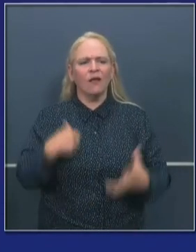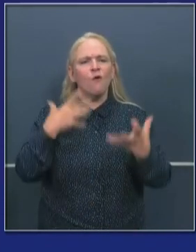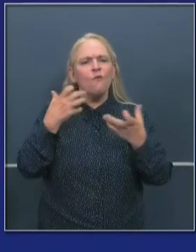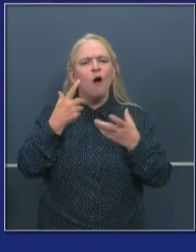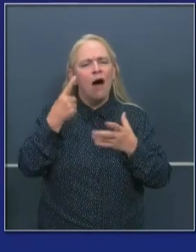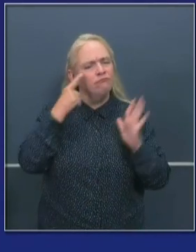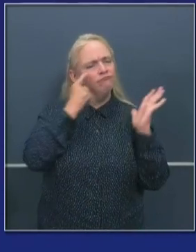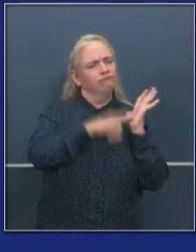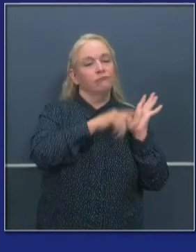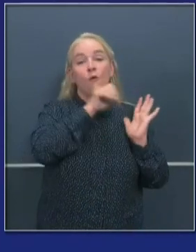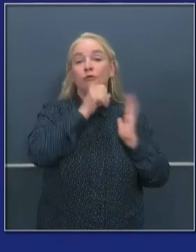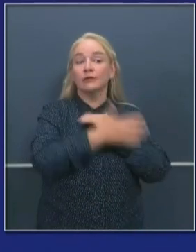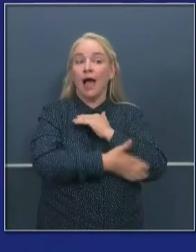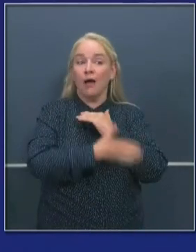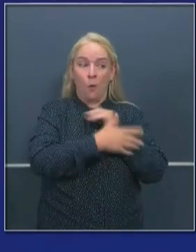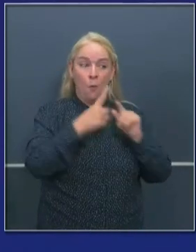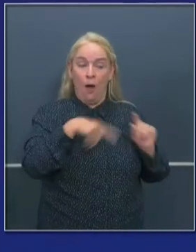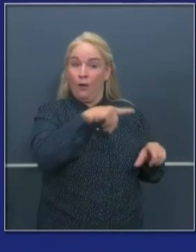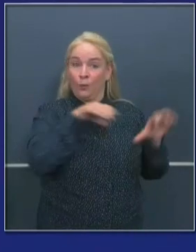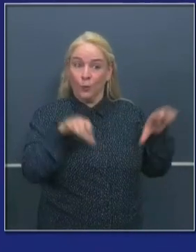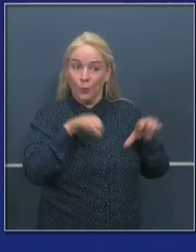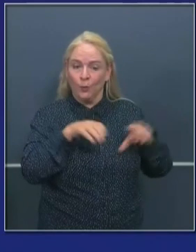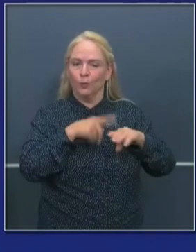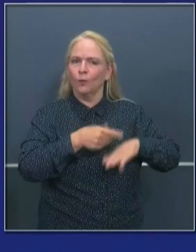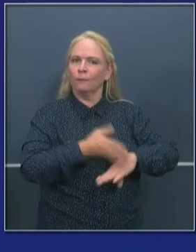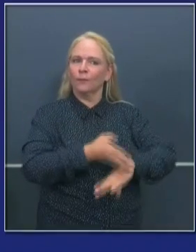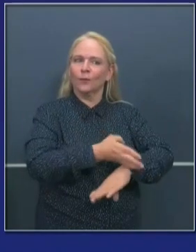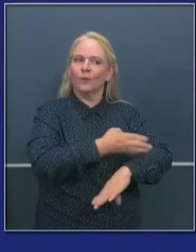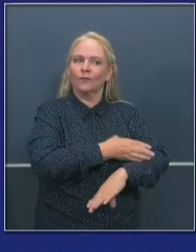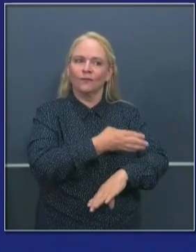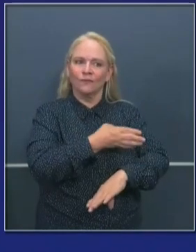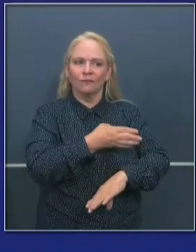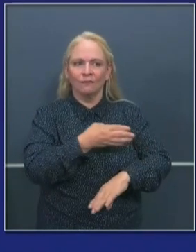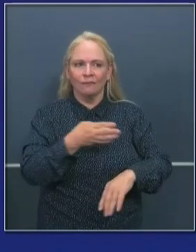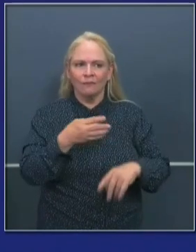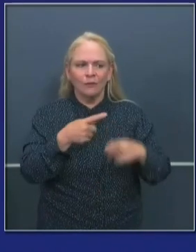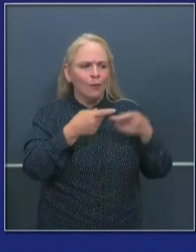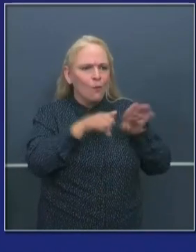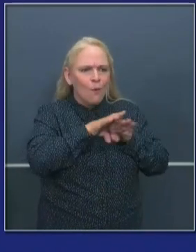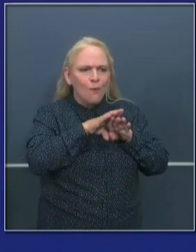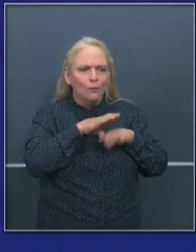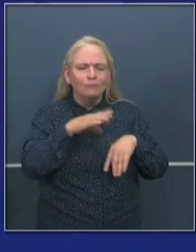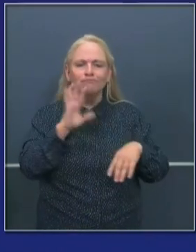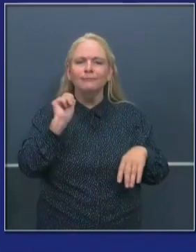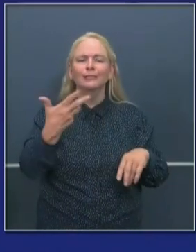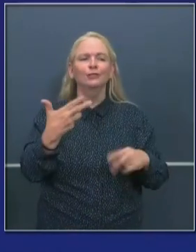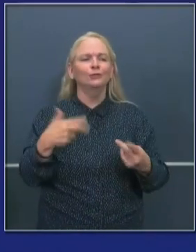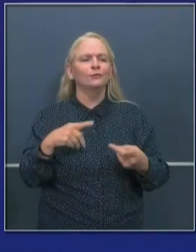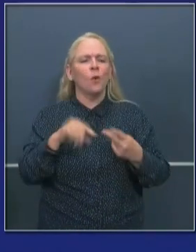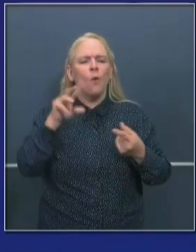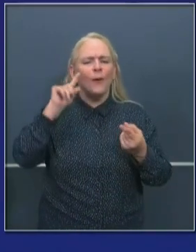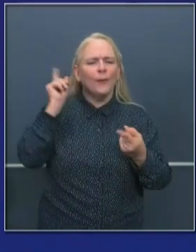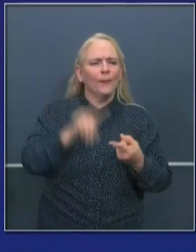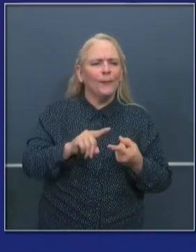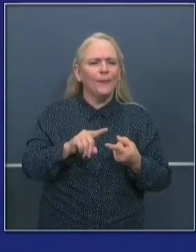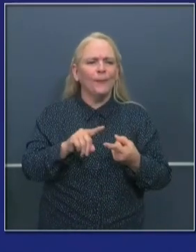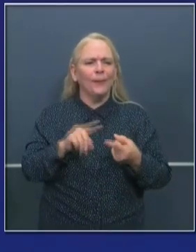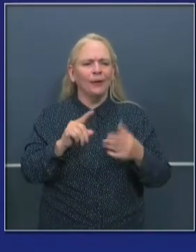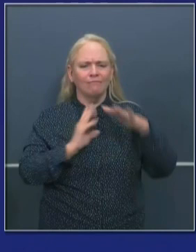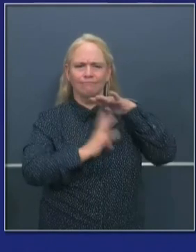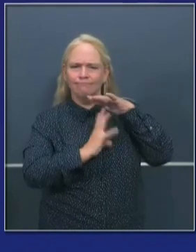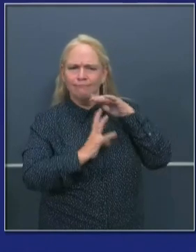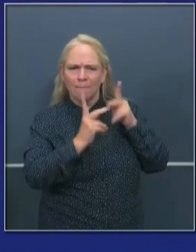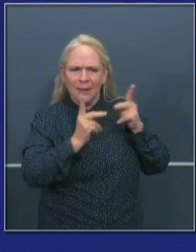County's move and the work local beaches and Huntington Beach and some other beach communities. To their credit, their local